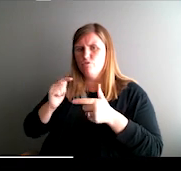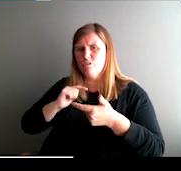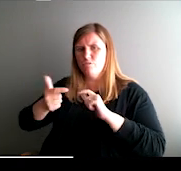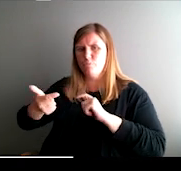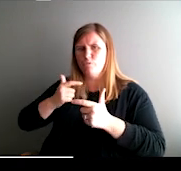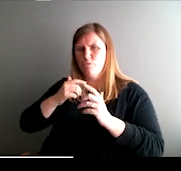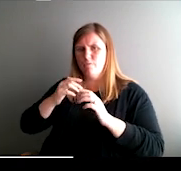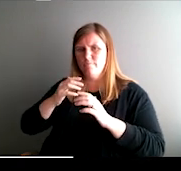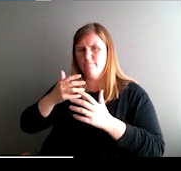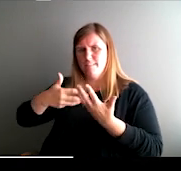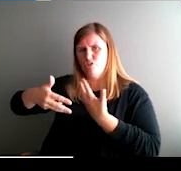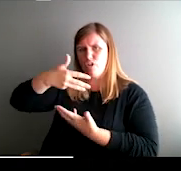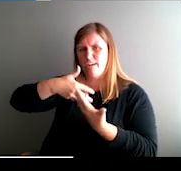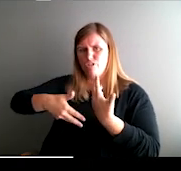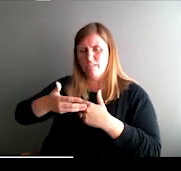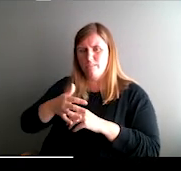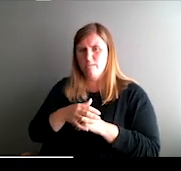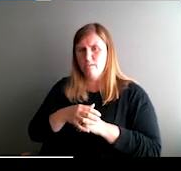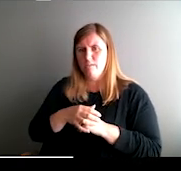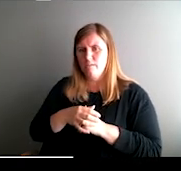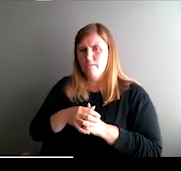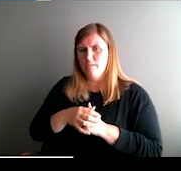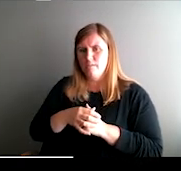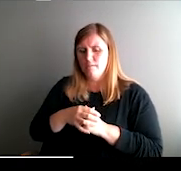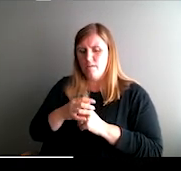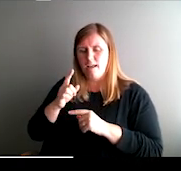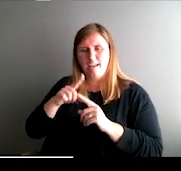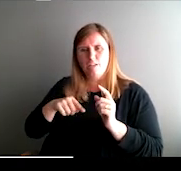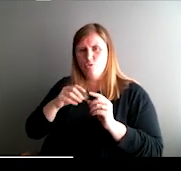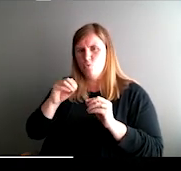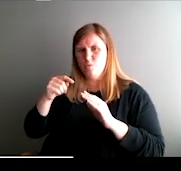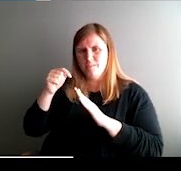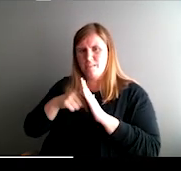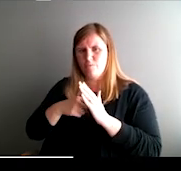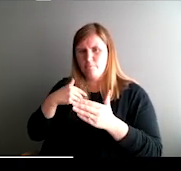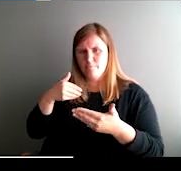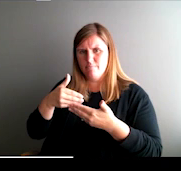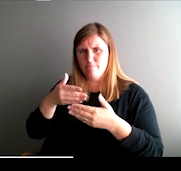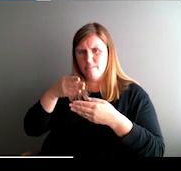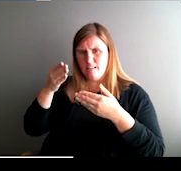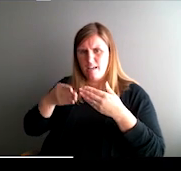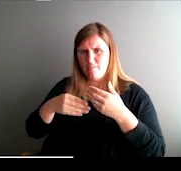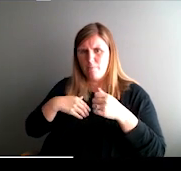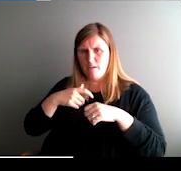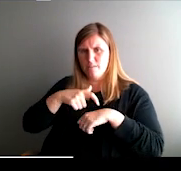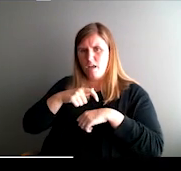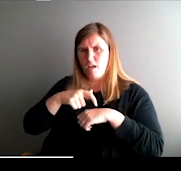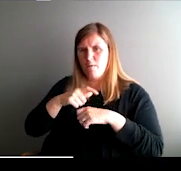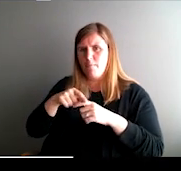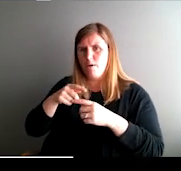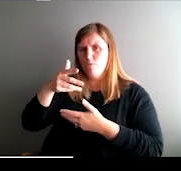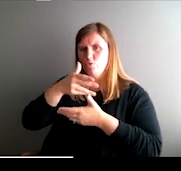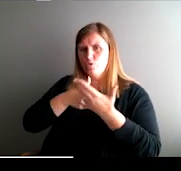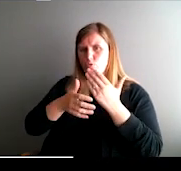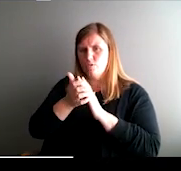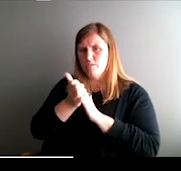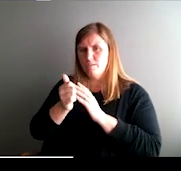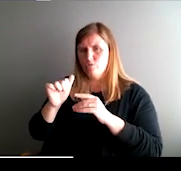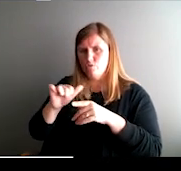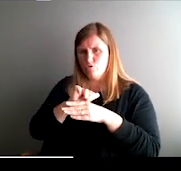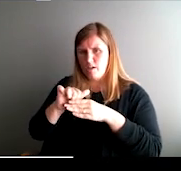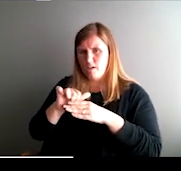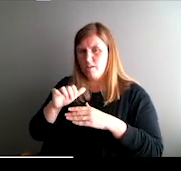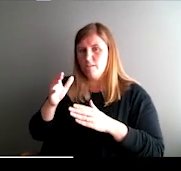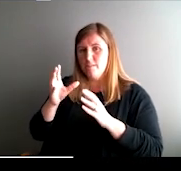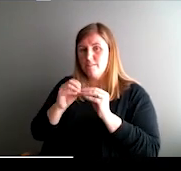interaction. I can't talk too extensively because I'm coming toward the end of my time about social skills training.